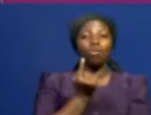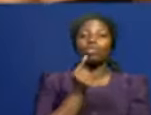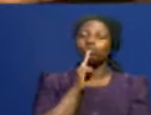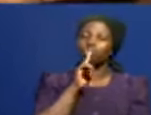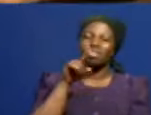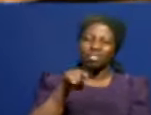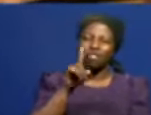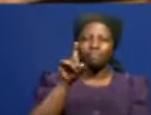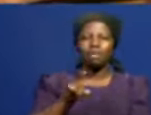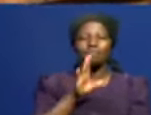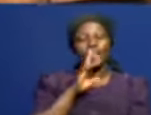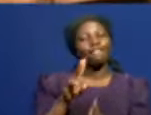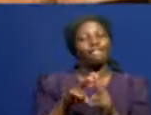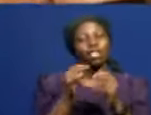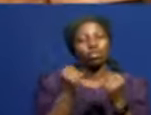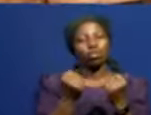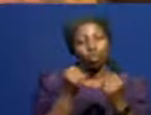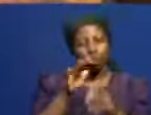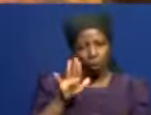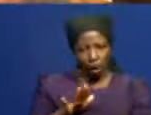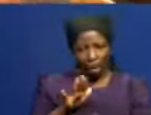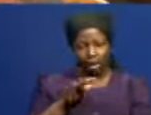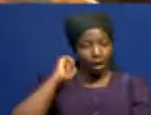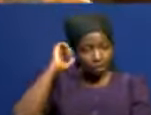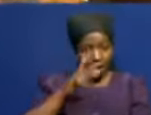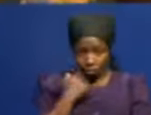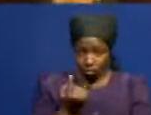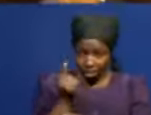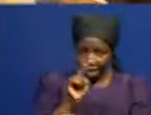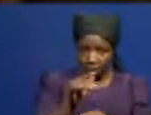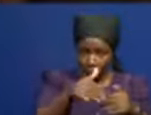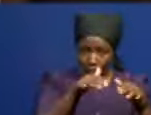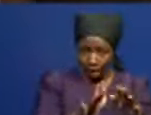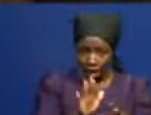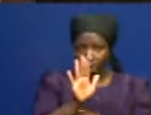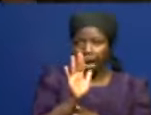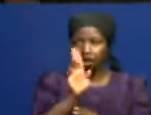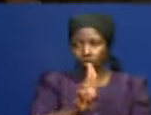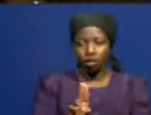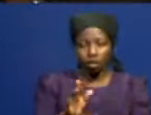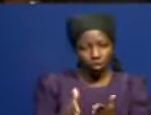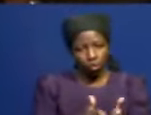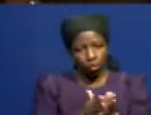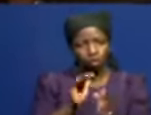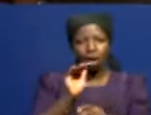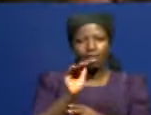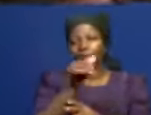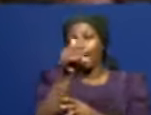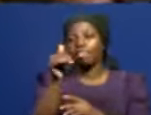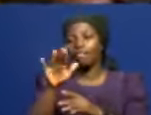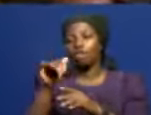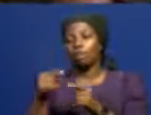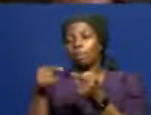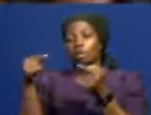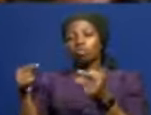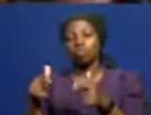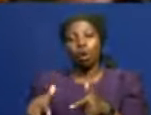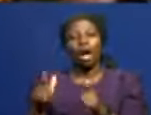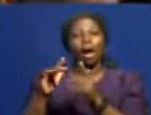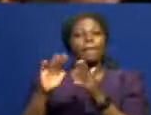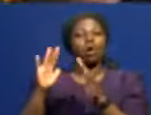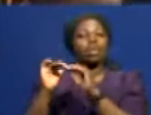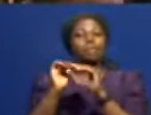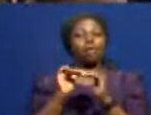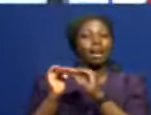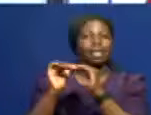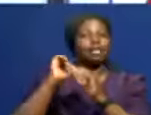woman. Politicians who attended her burial using the platform to call on their rivals from the opposition to allow for a more democratic political space in